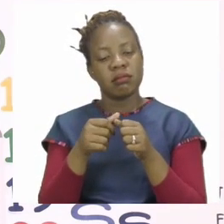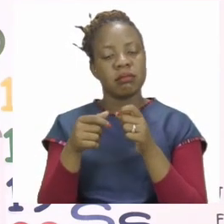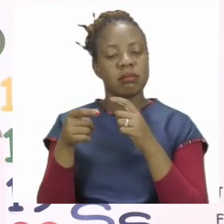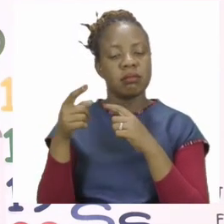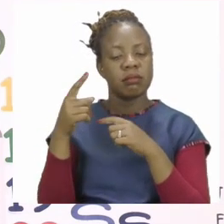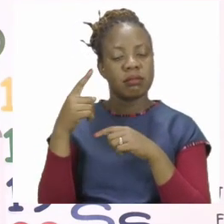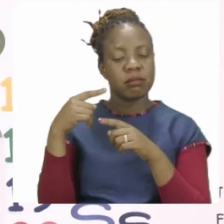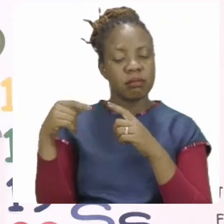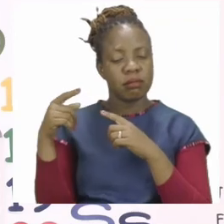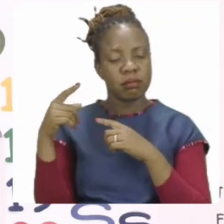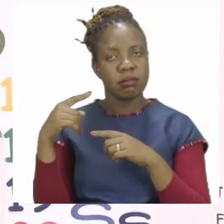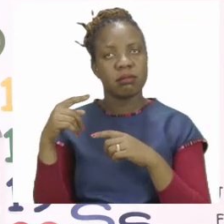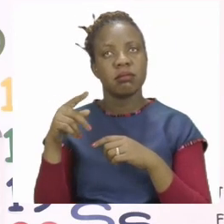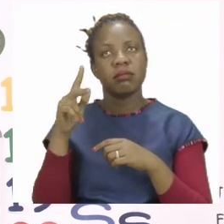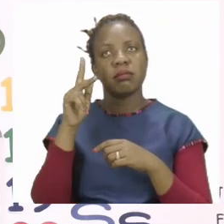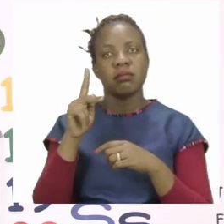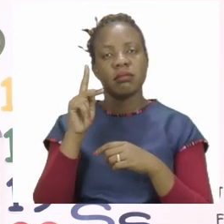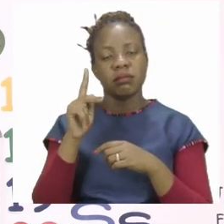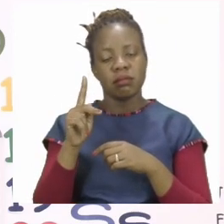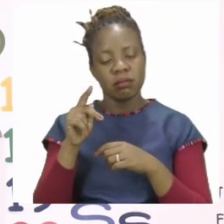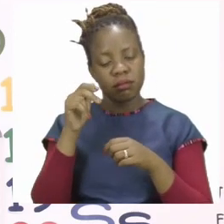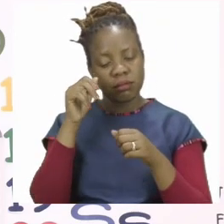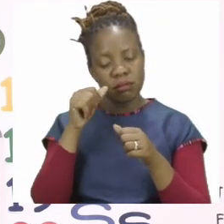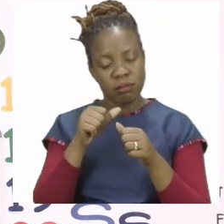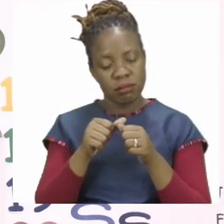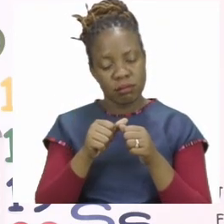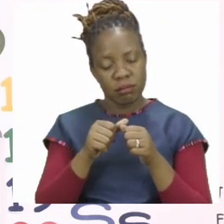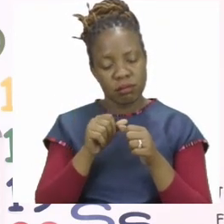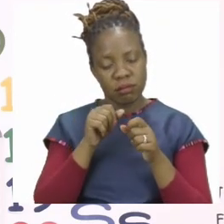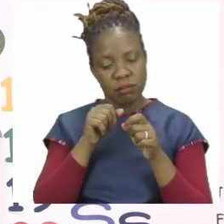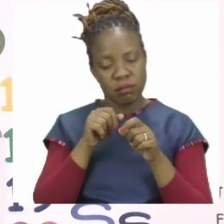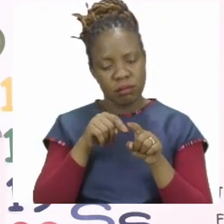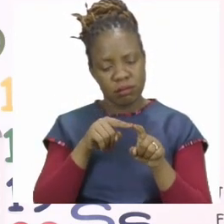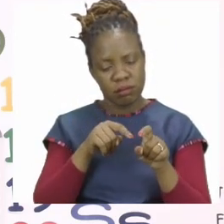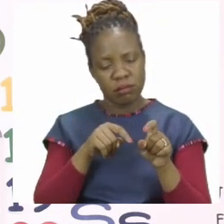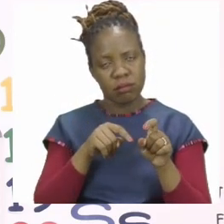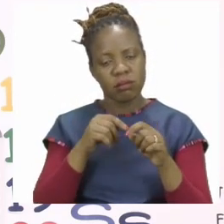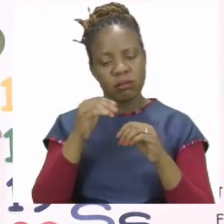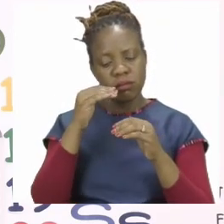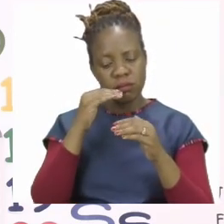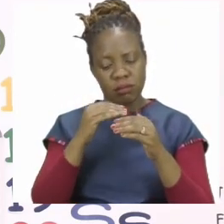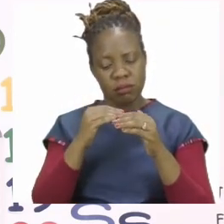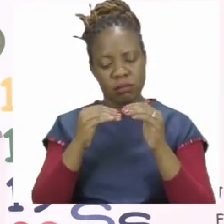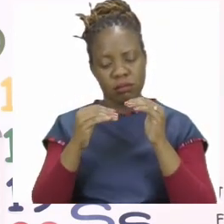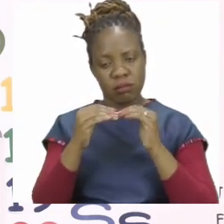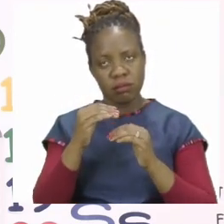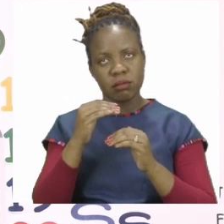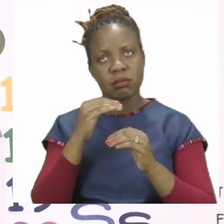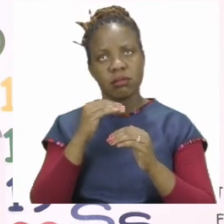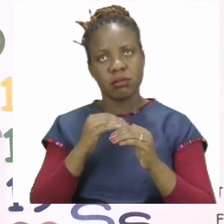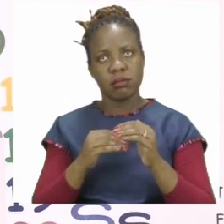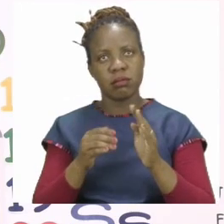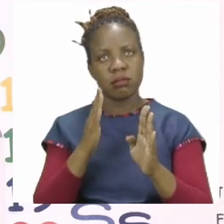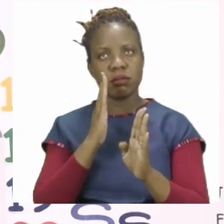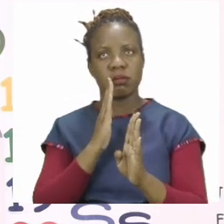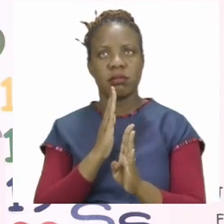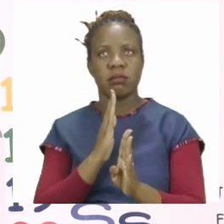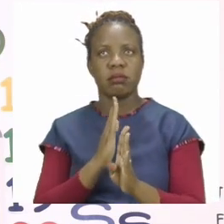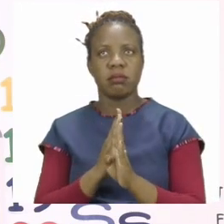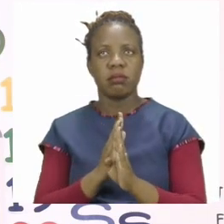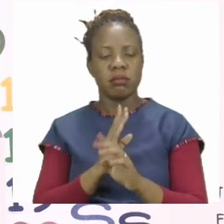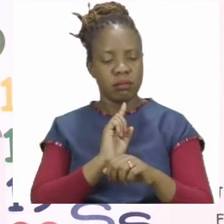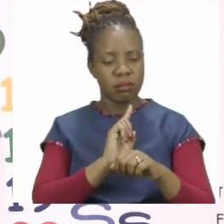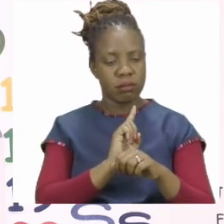follow all the steps that is given to you at the top of the page to fully